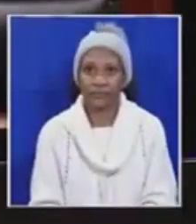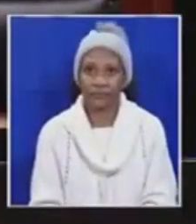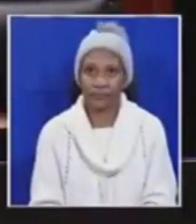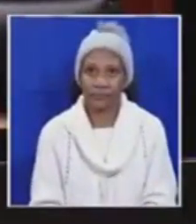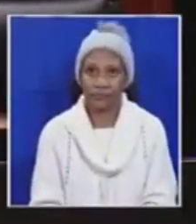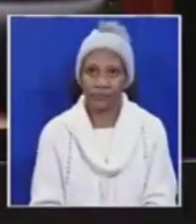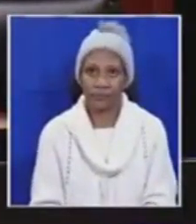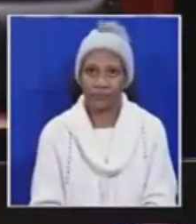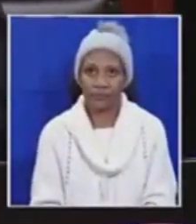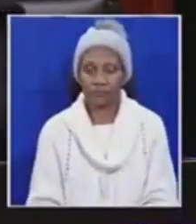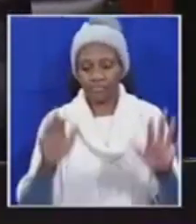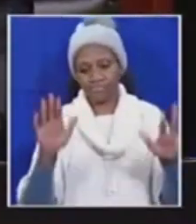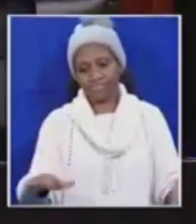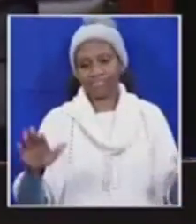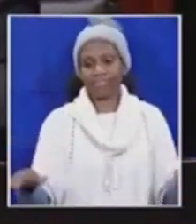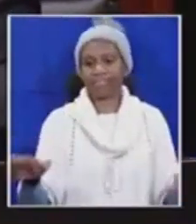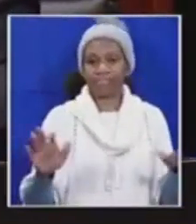Order, honourable members.